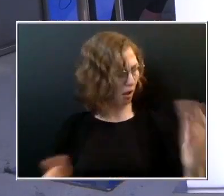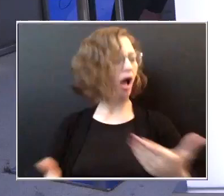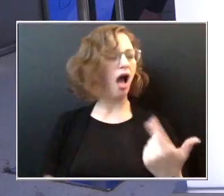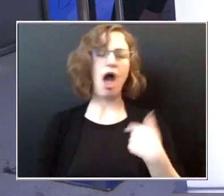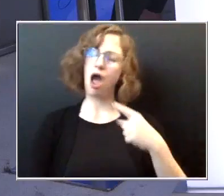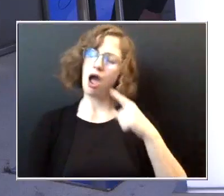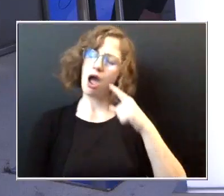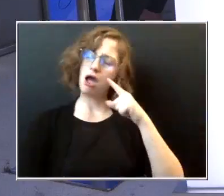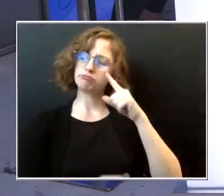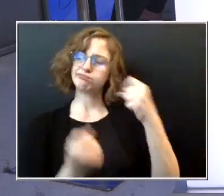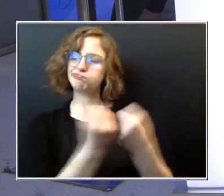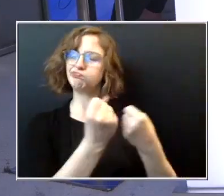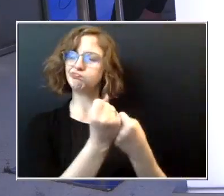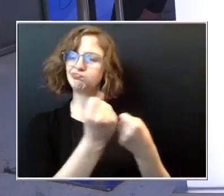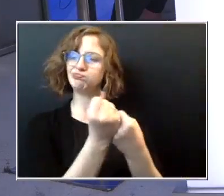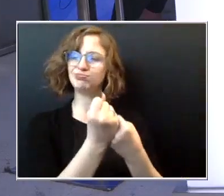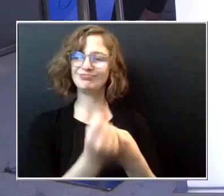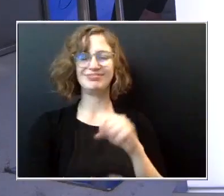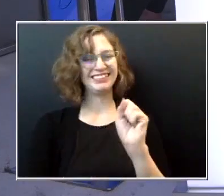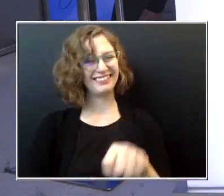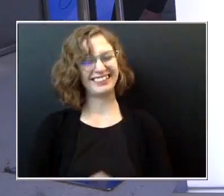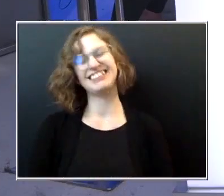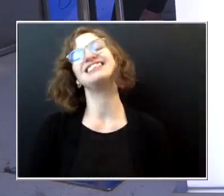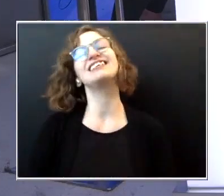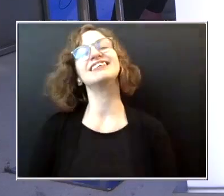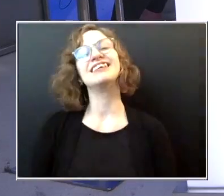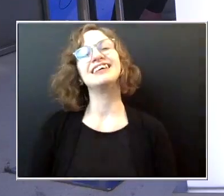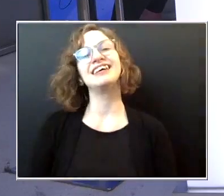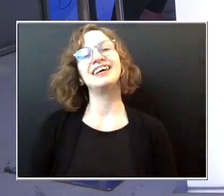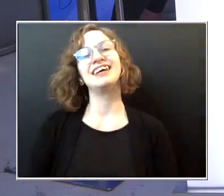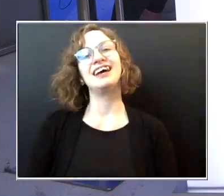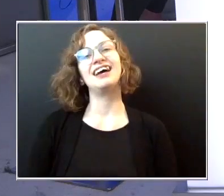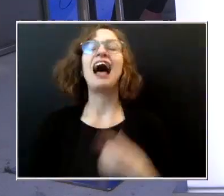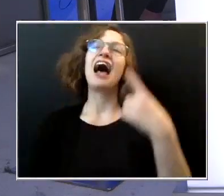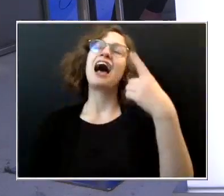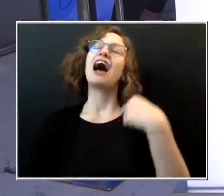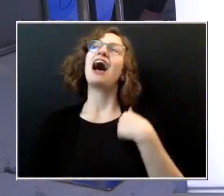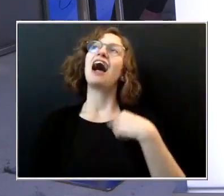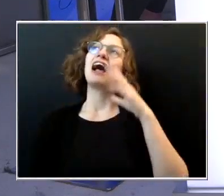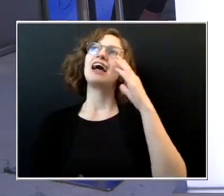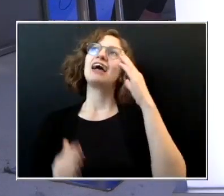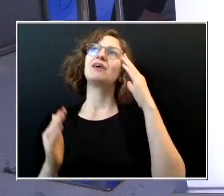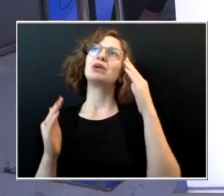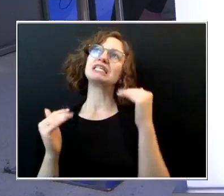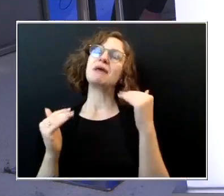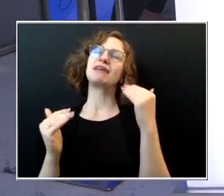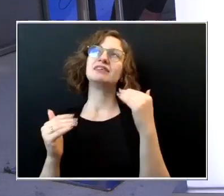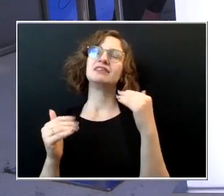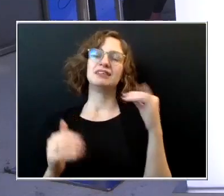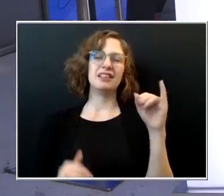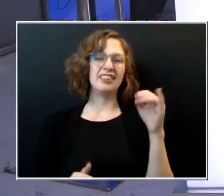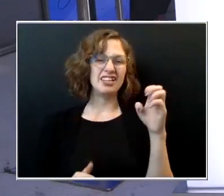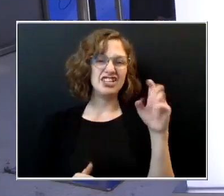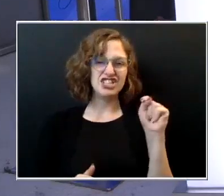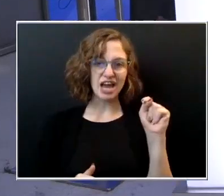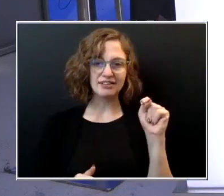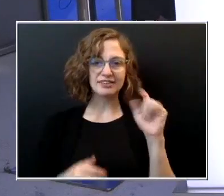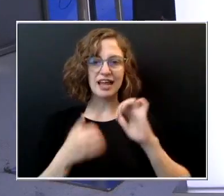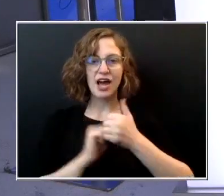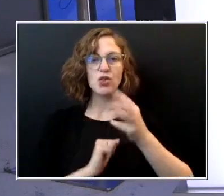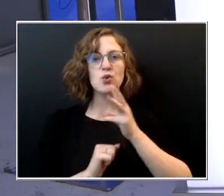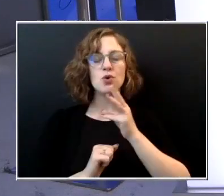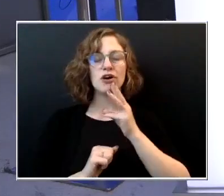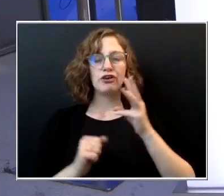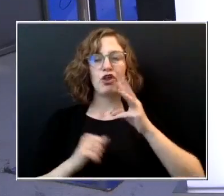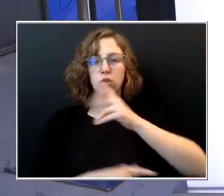So, you know, I would think that the jets and the way the water moves around you would do a better job of heating up